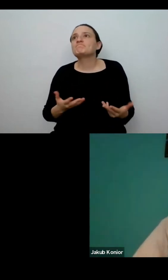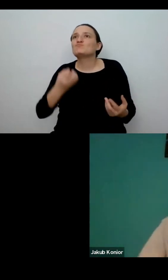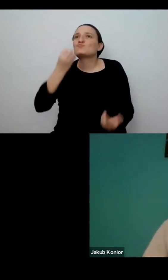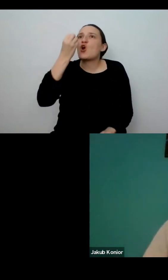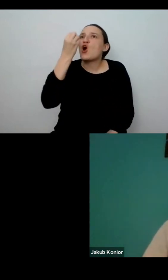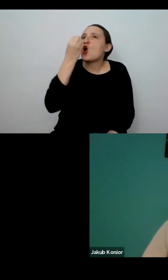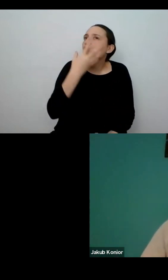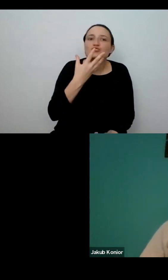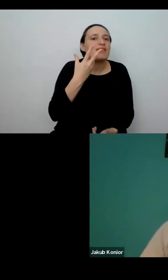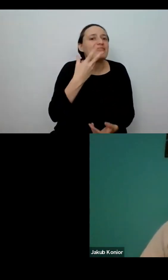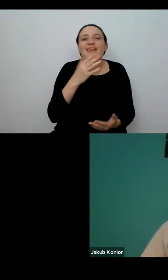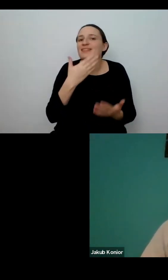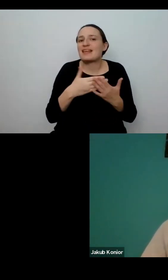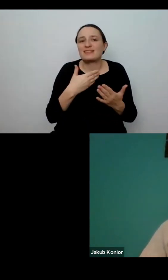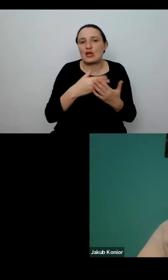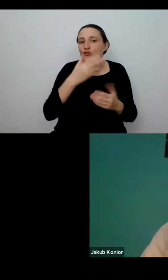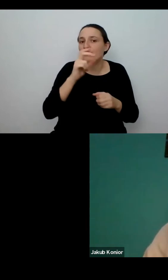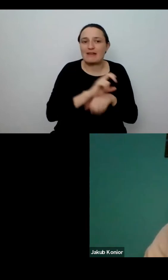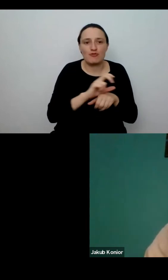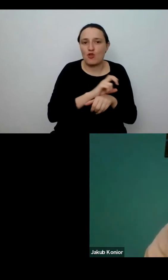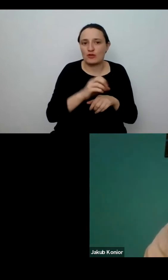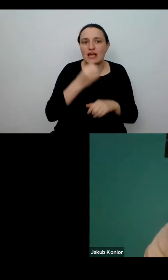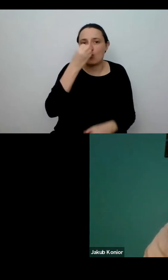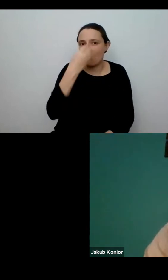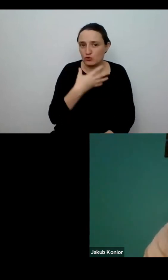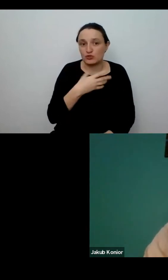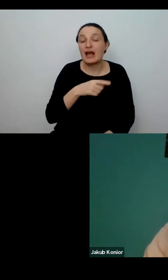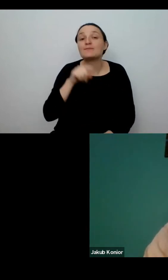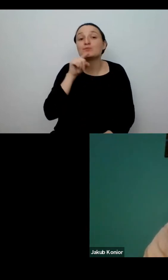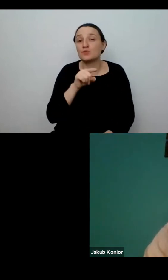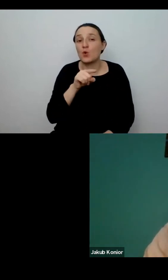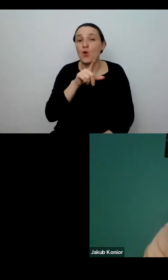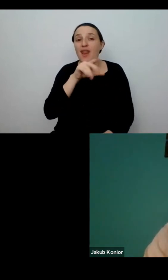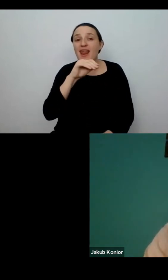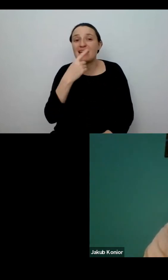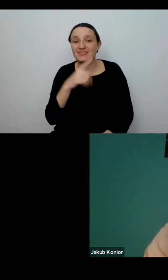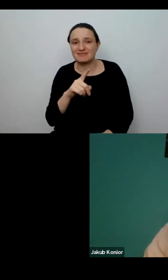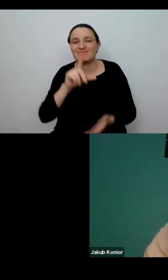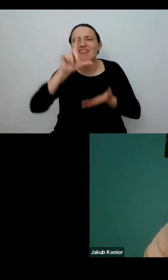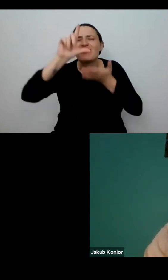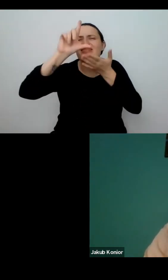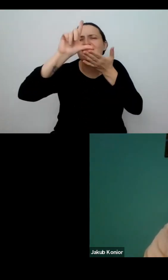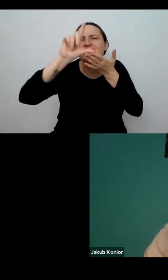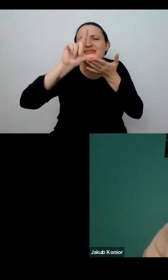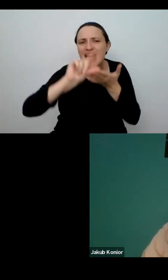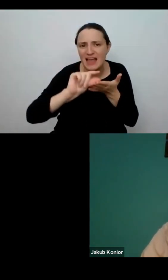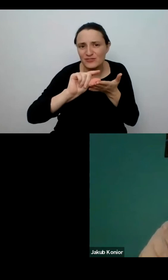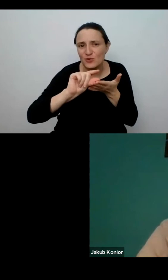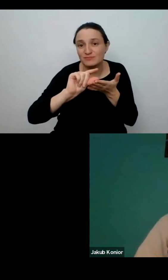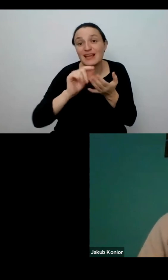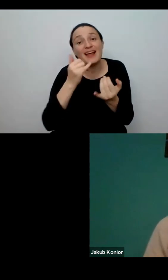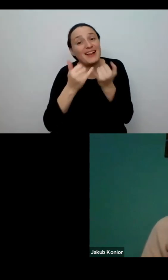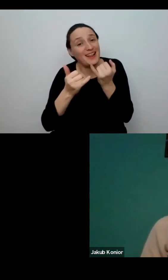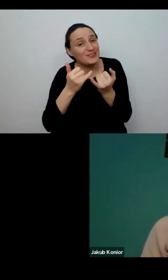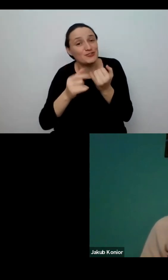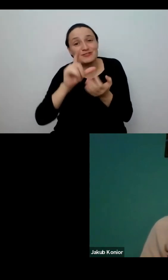LEDs are so much, first, cheaper to make. And when something is cheaper, you always put